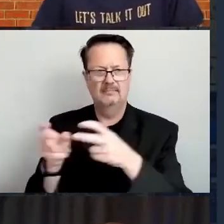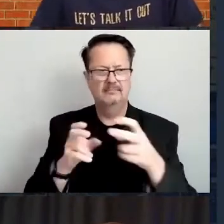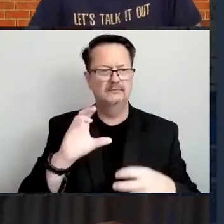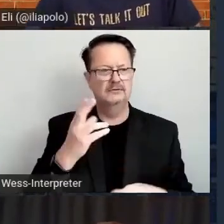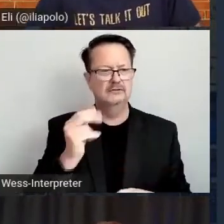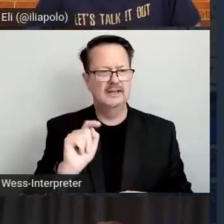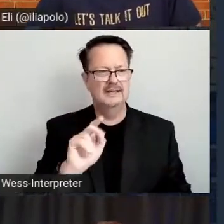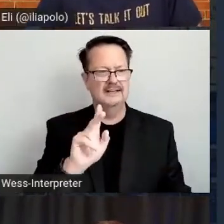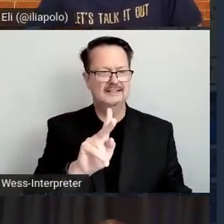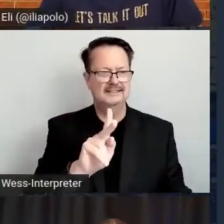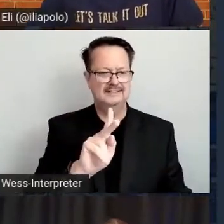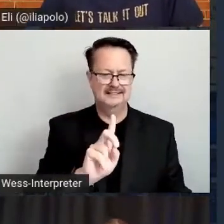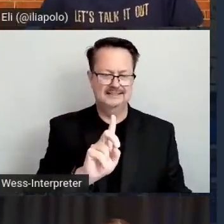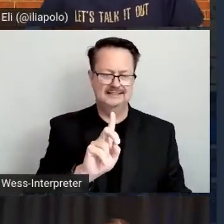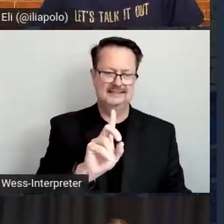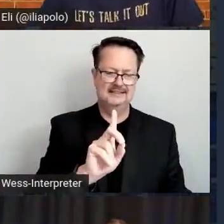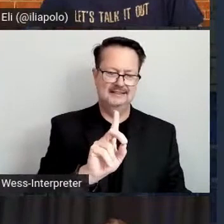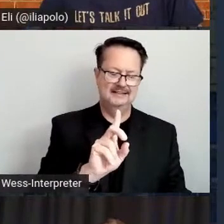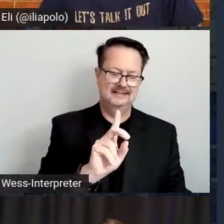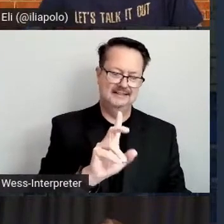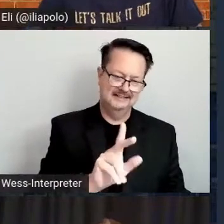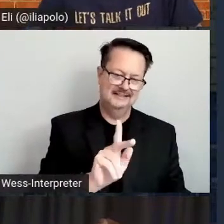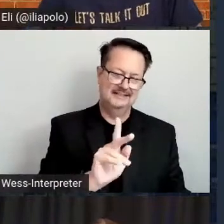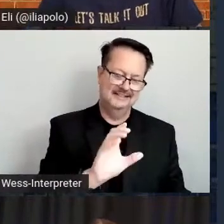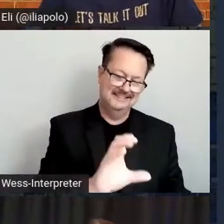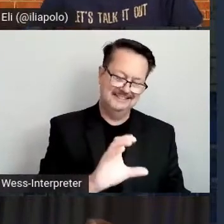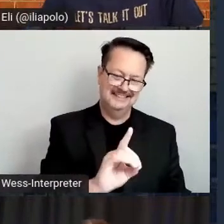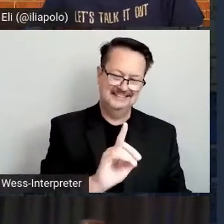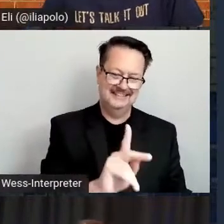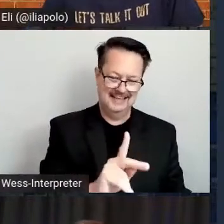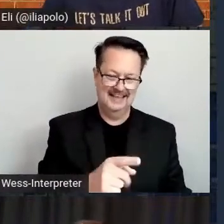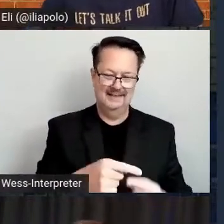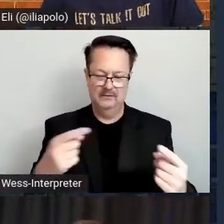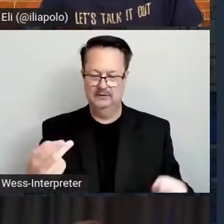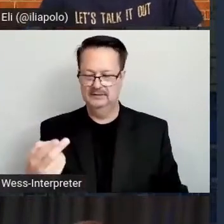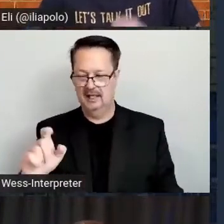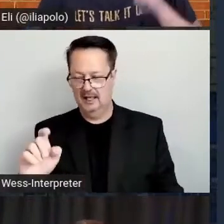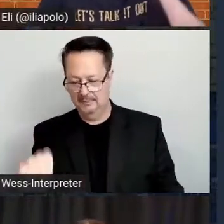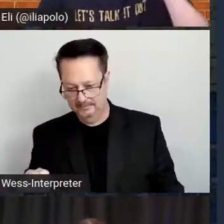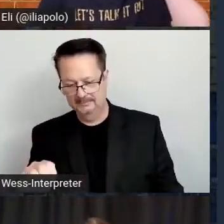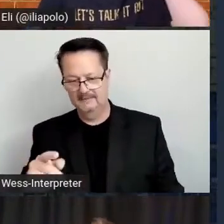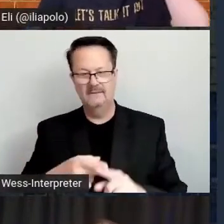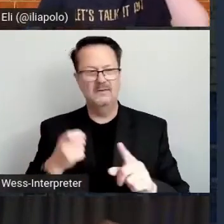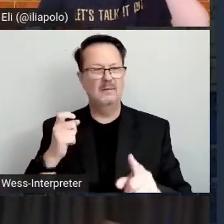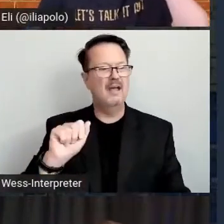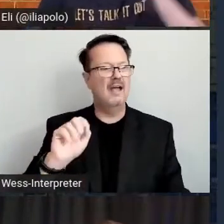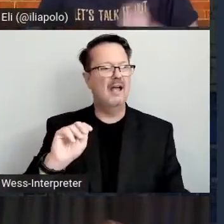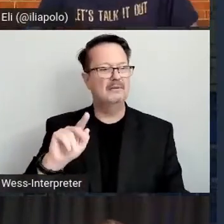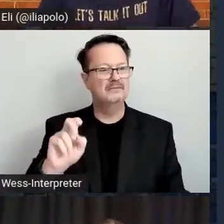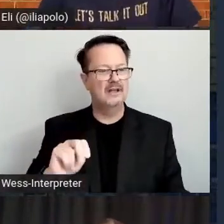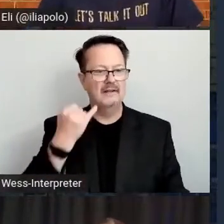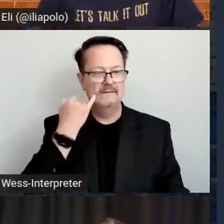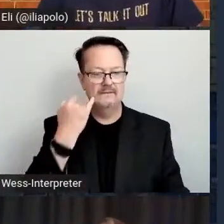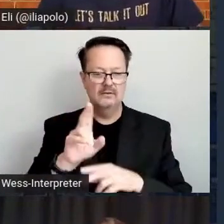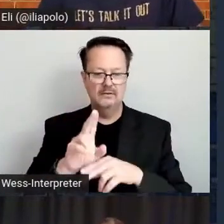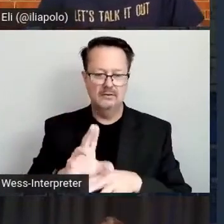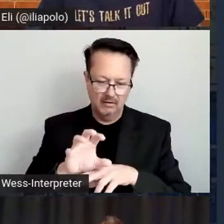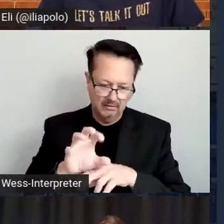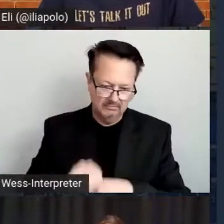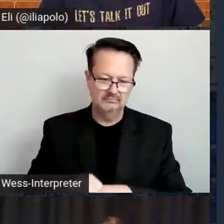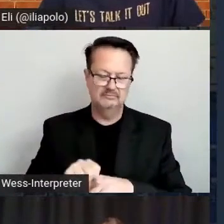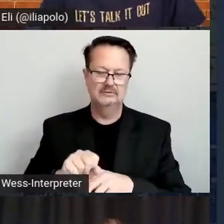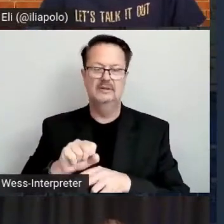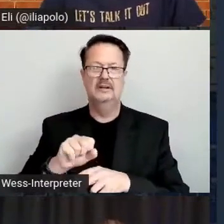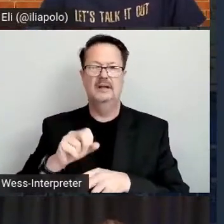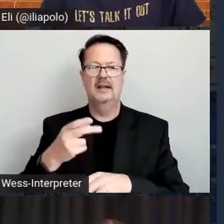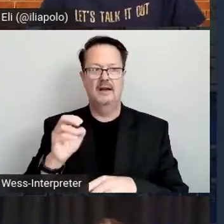And CDK is the cloud development kit from Amazon. So if you're used to using Terraform or CloudFormation to create